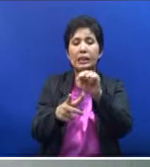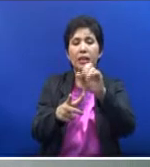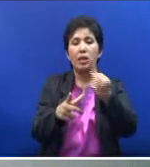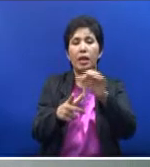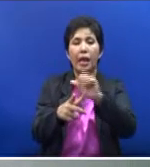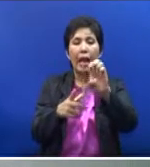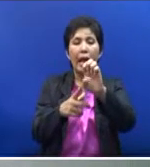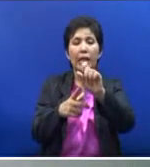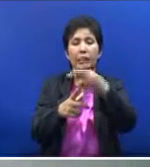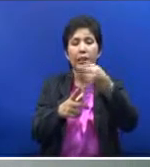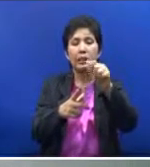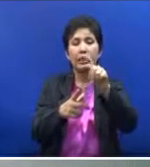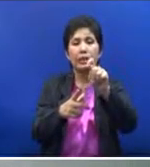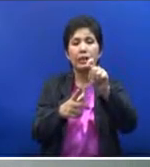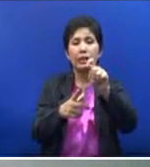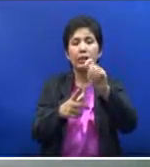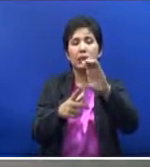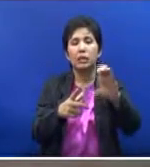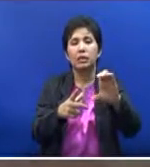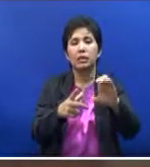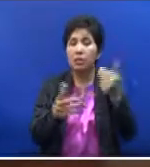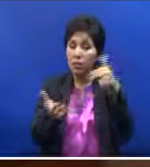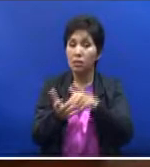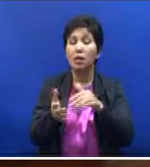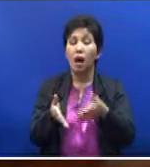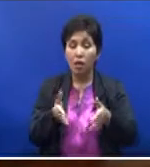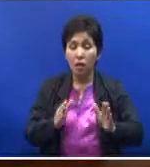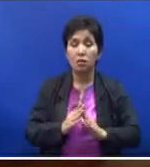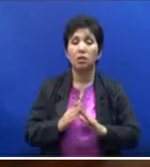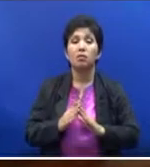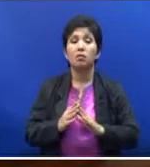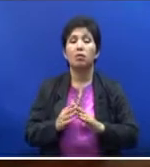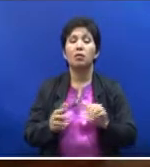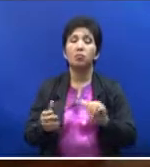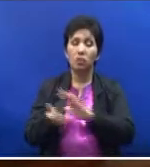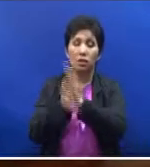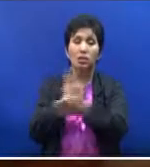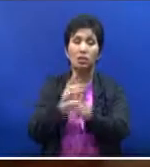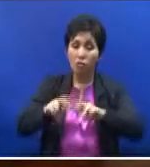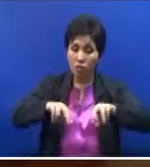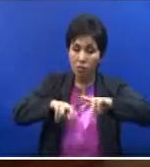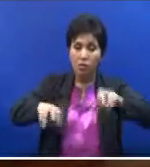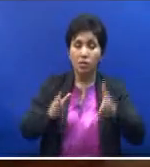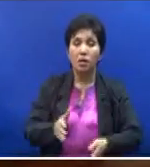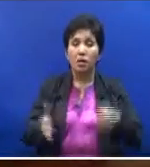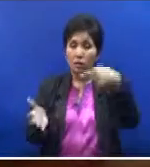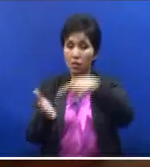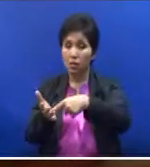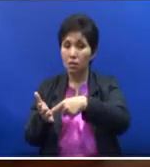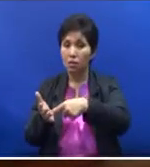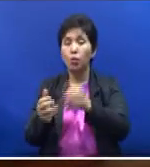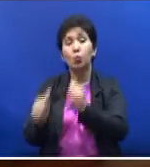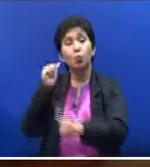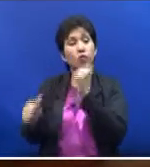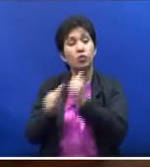perspective and ethic perspective. Again, I want to ask you a question. As a researcher, which perspective that you need